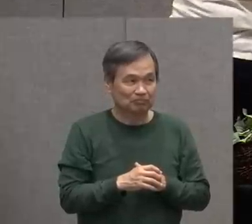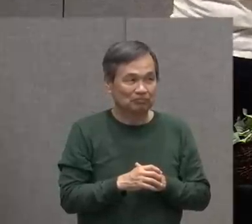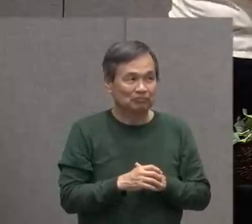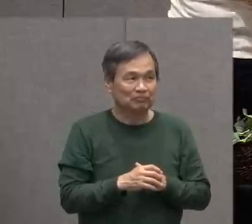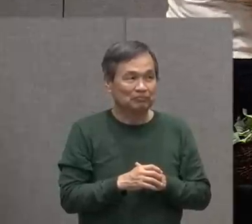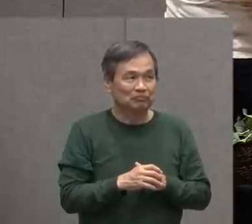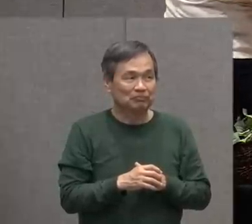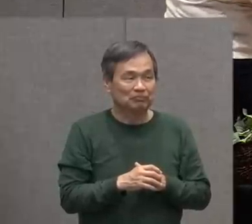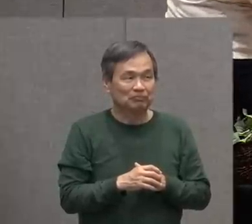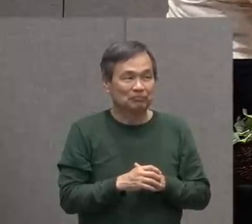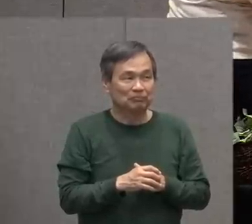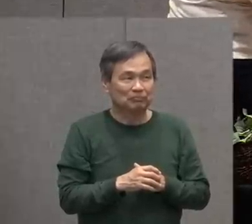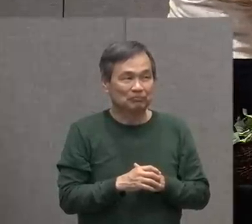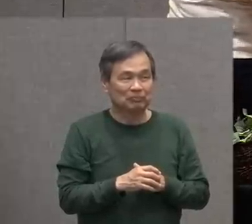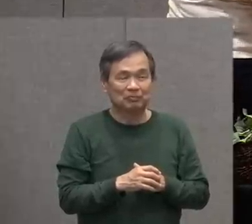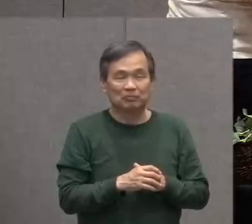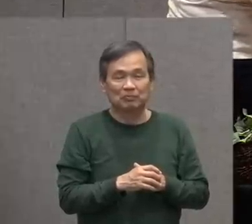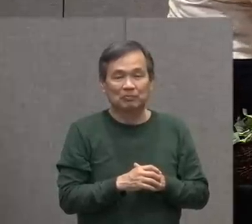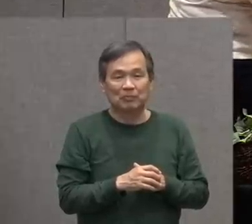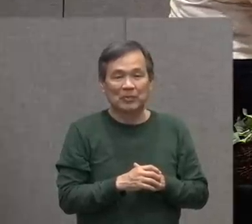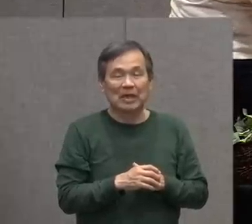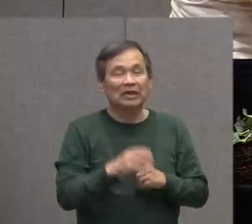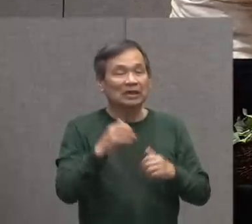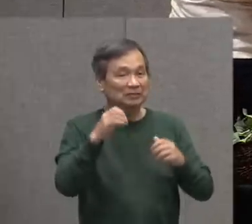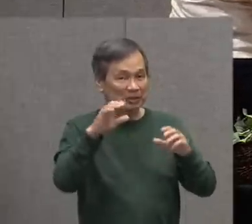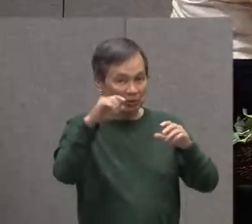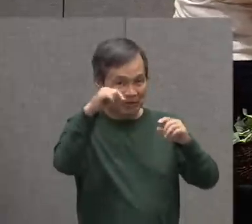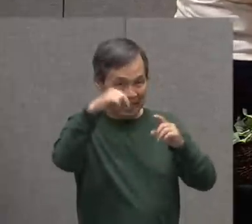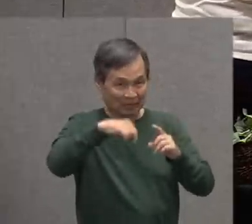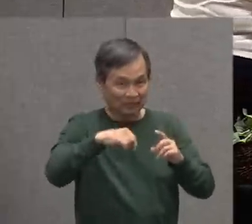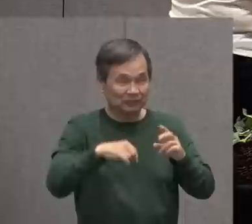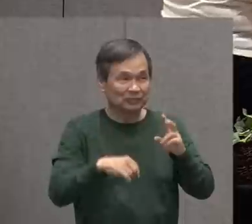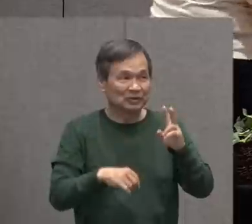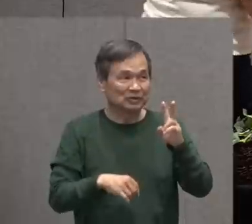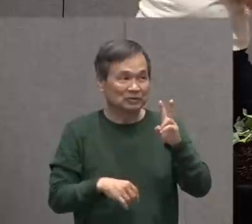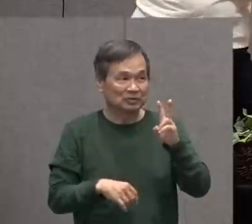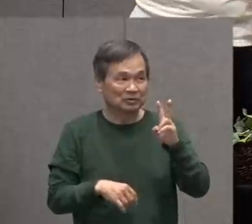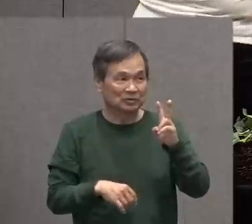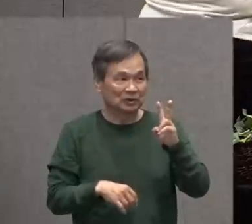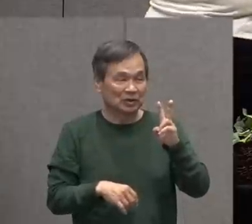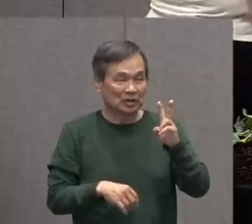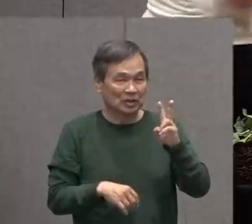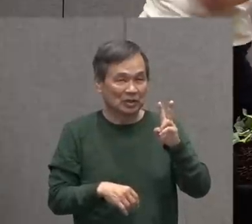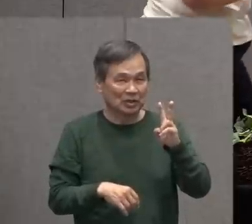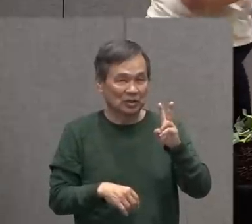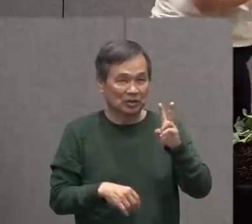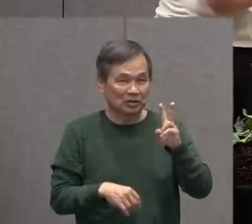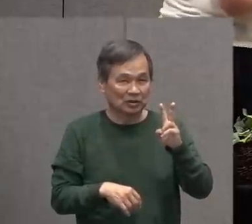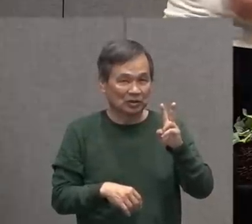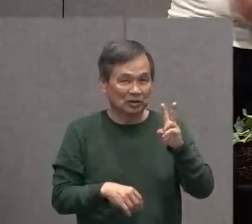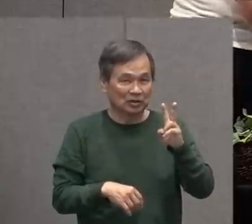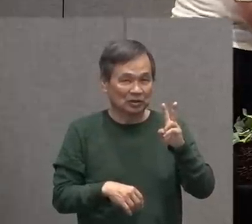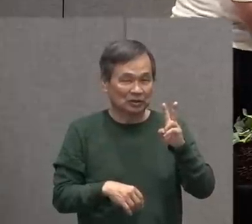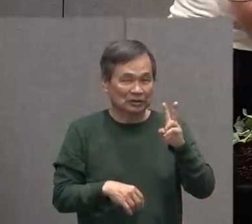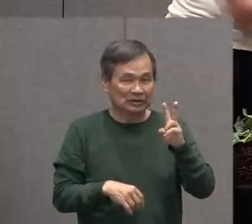I'm going to try and go by 2s down. Let's try that. Let's see if that will work for me. So if I